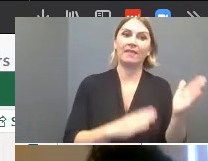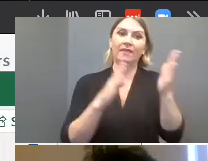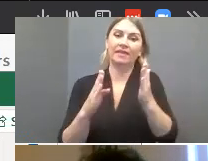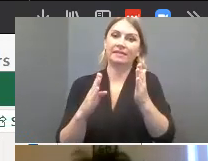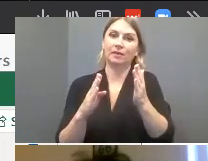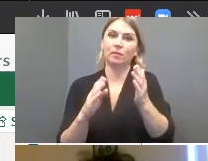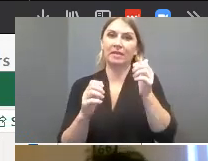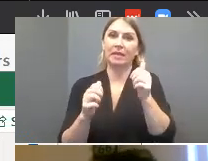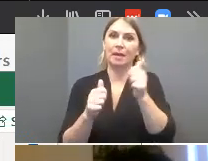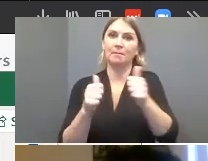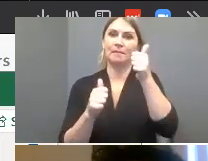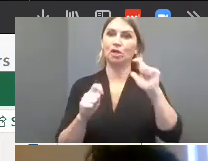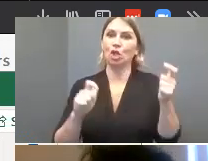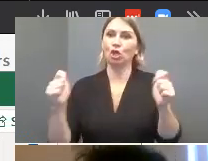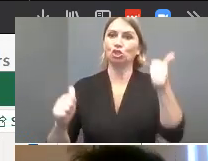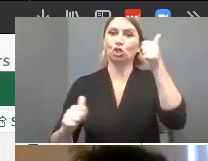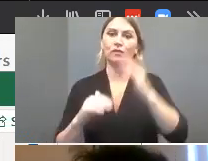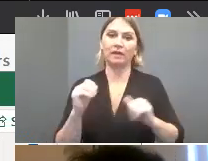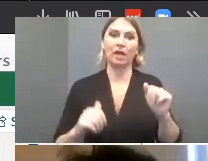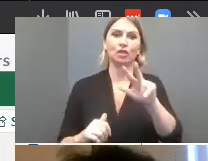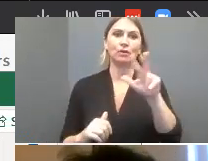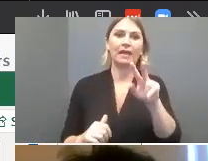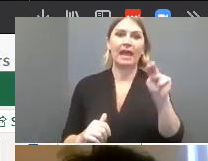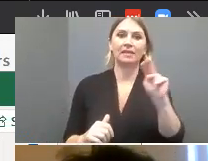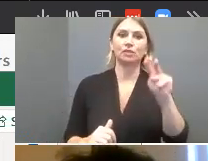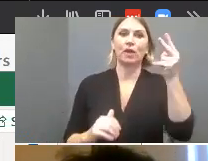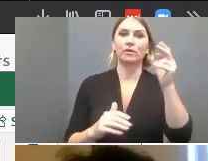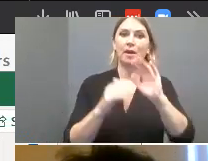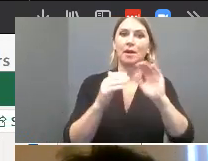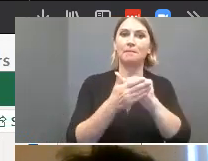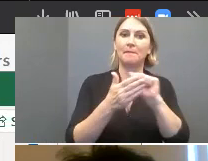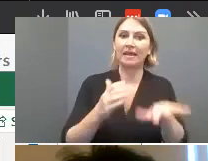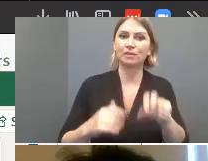than 3n squared minus 100n?